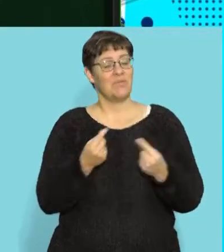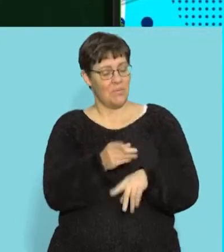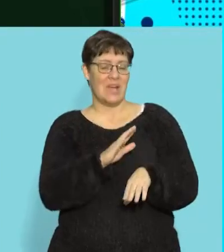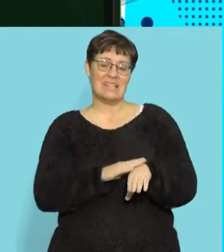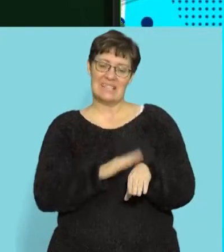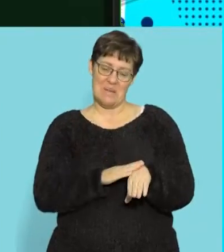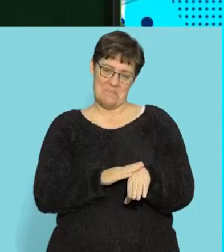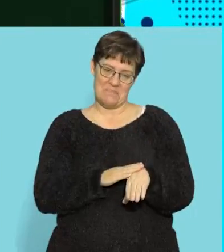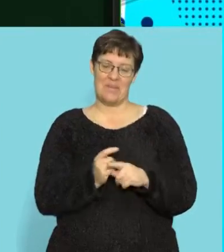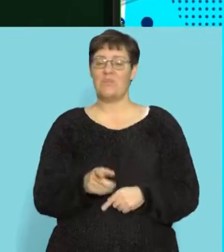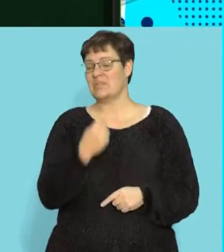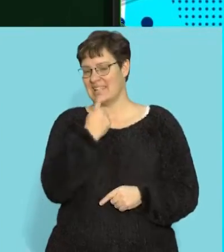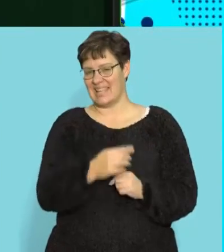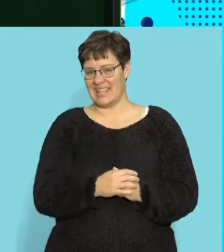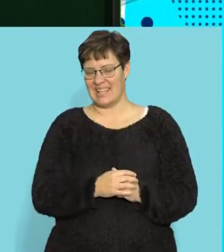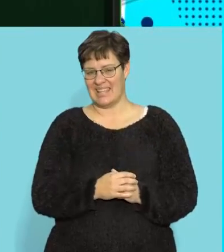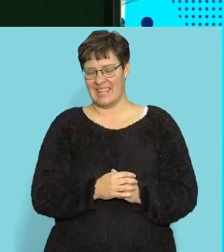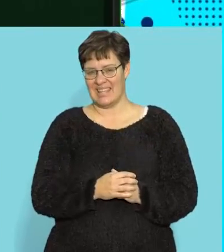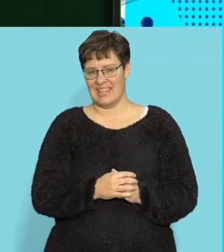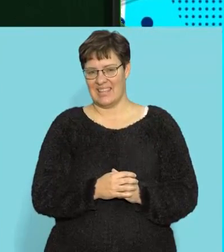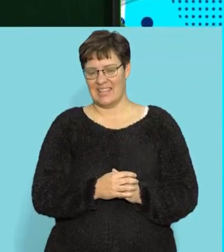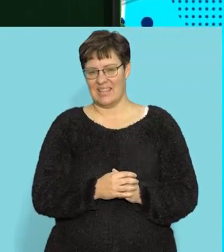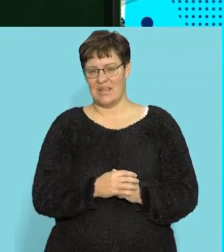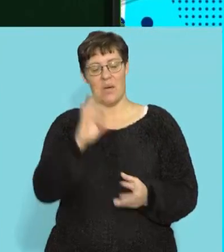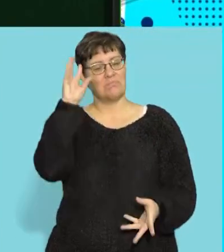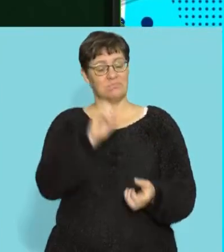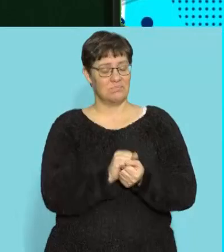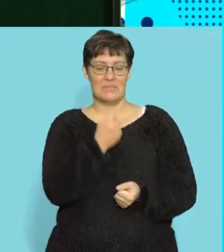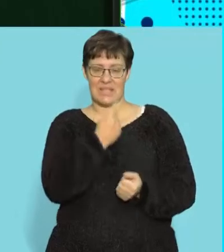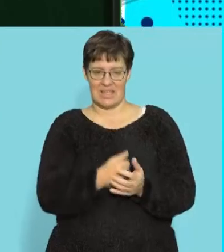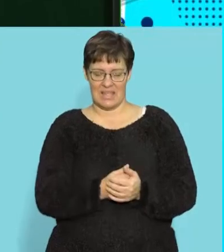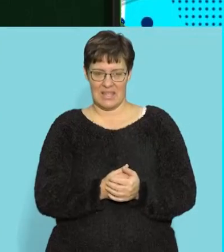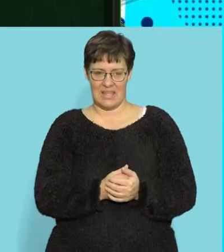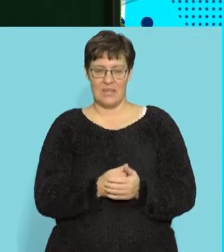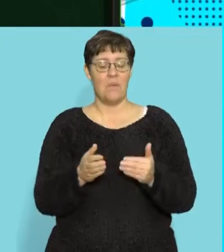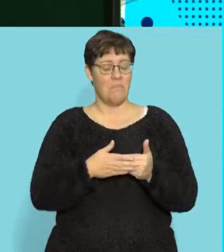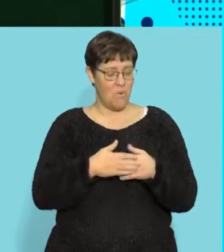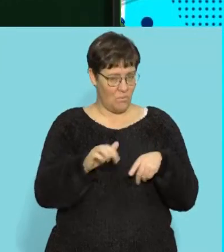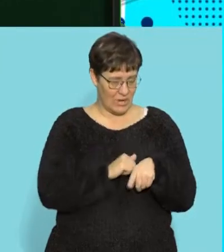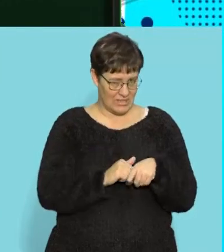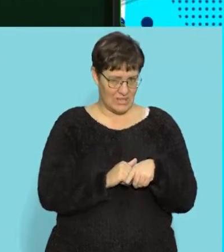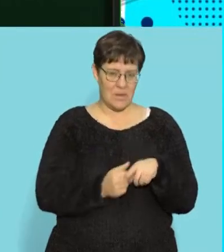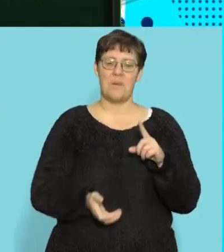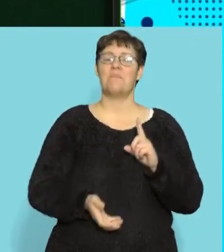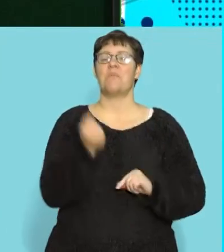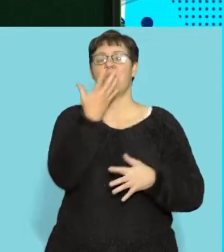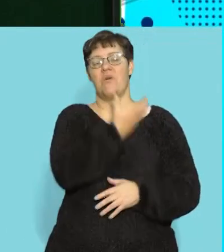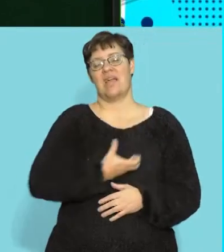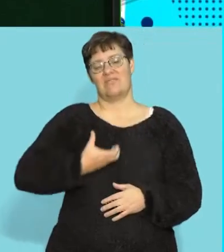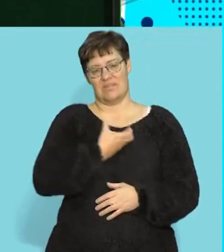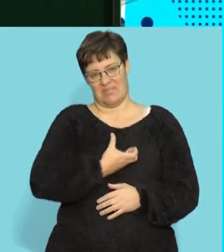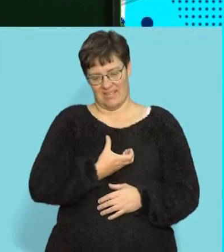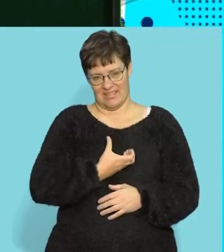that, because of time constraints said, we'll just sum it up and say, with more practice, I think you get more